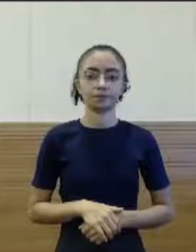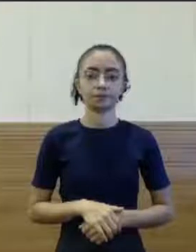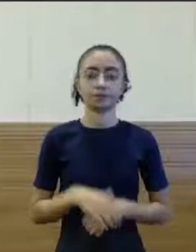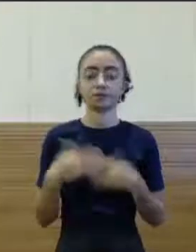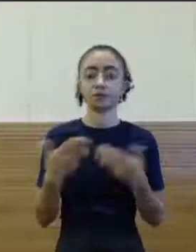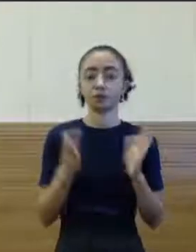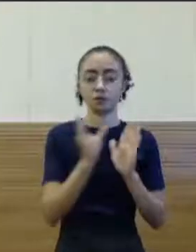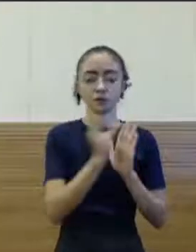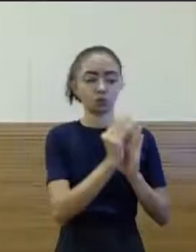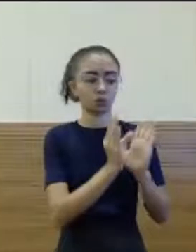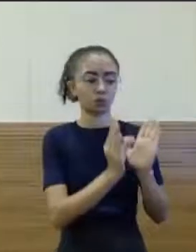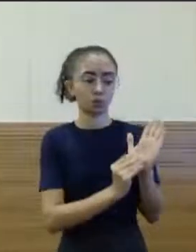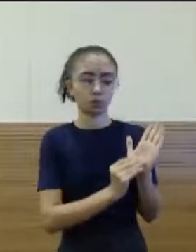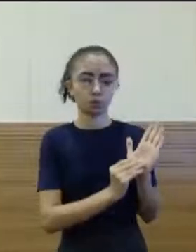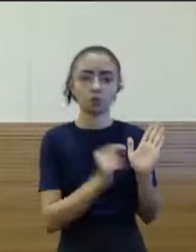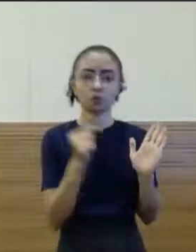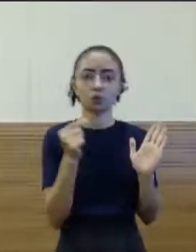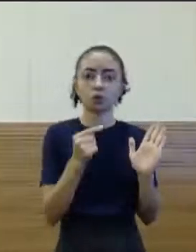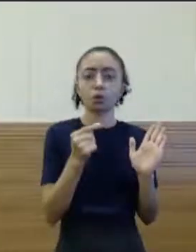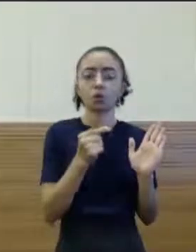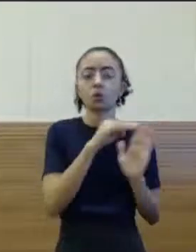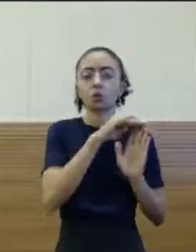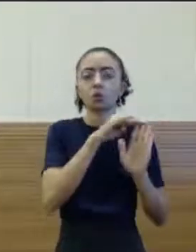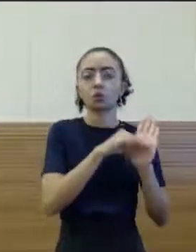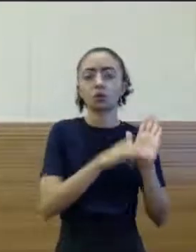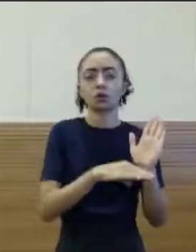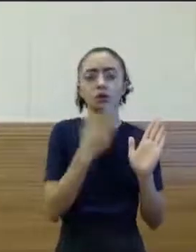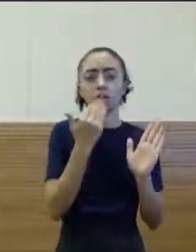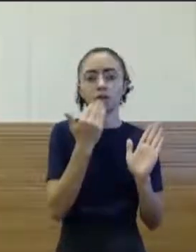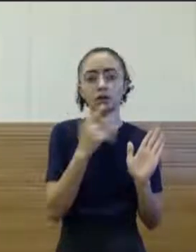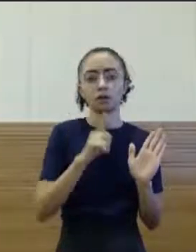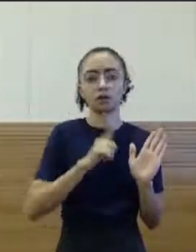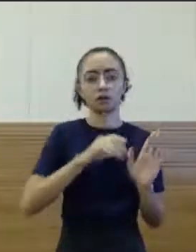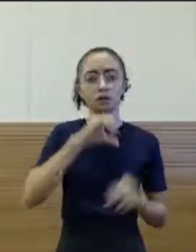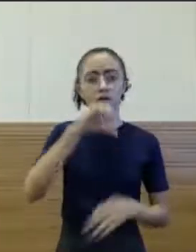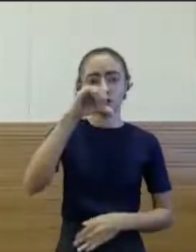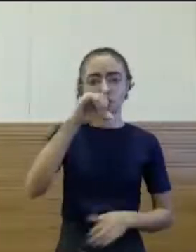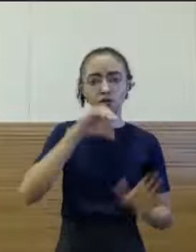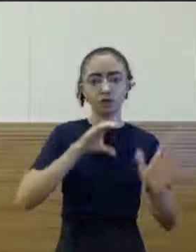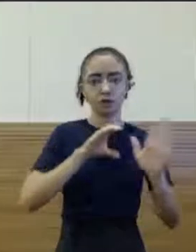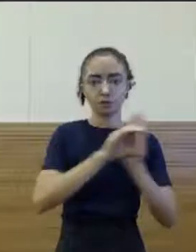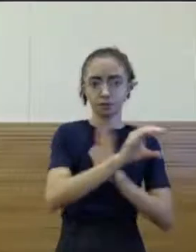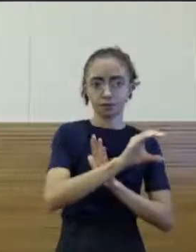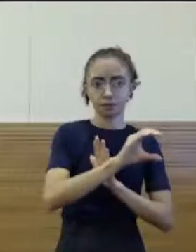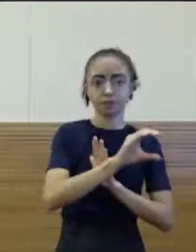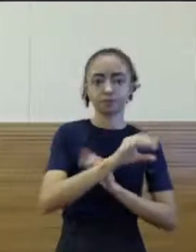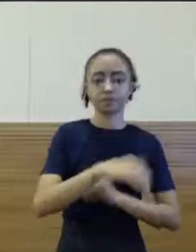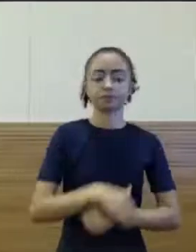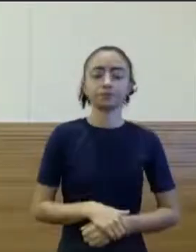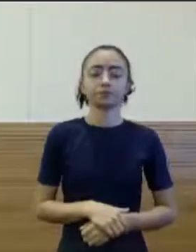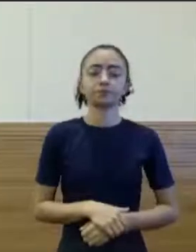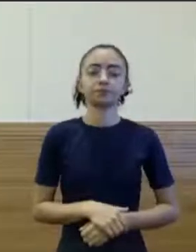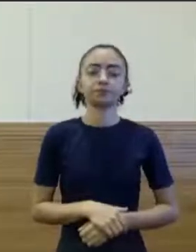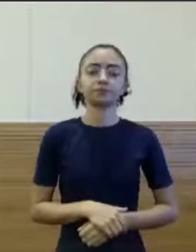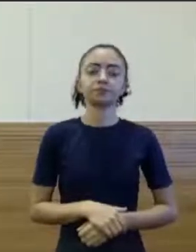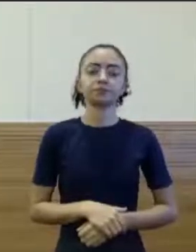the content of the guides. Well, there are 9 chapters.